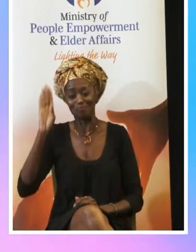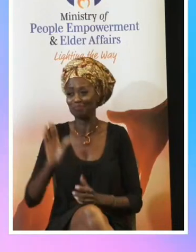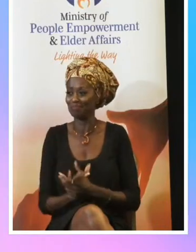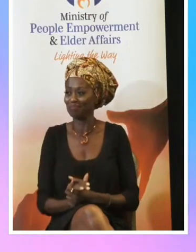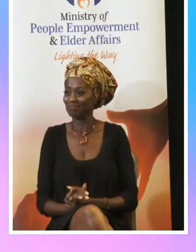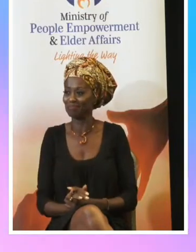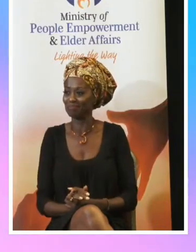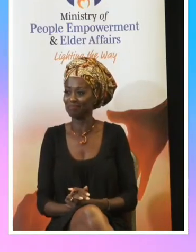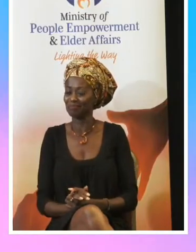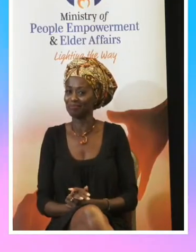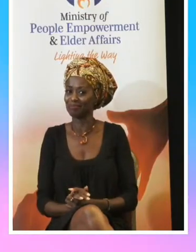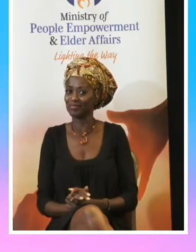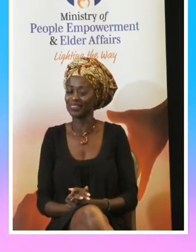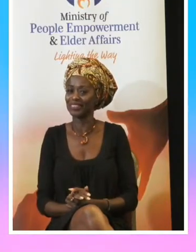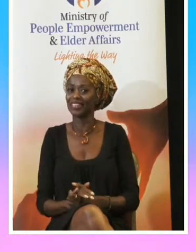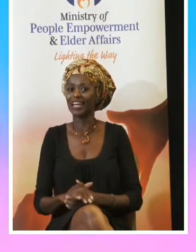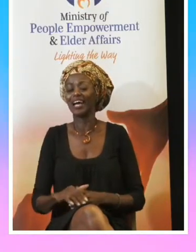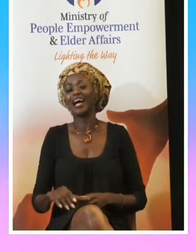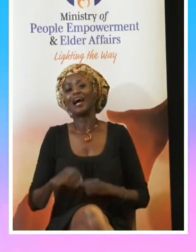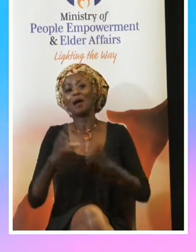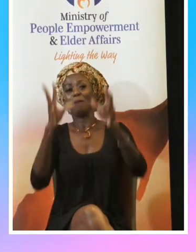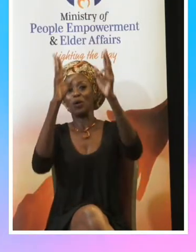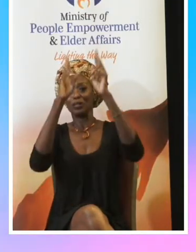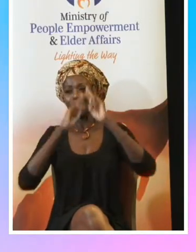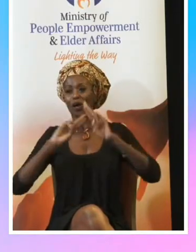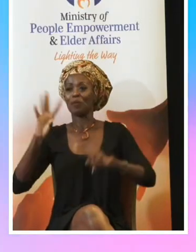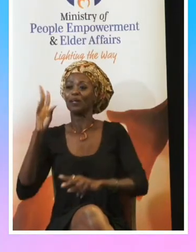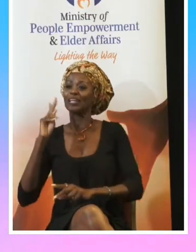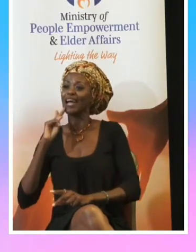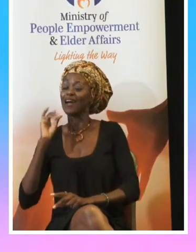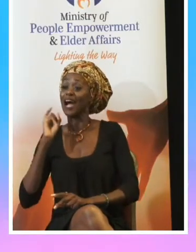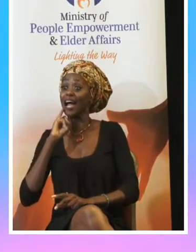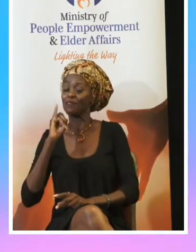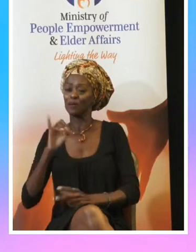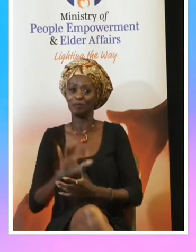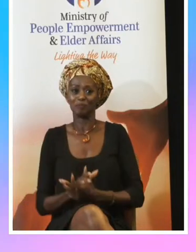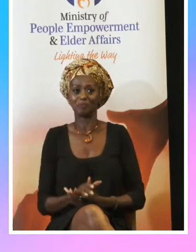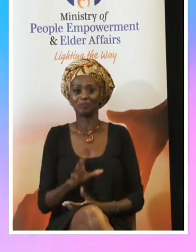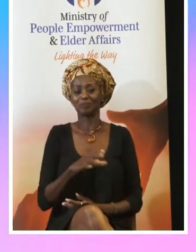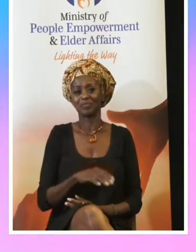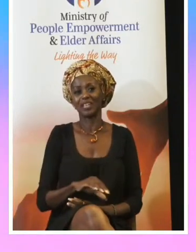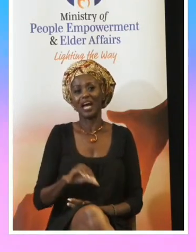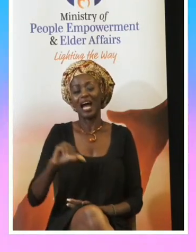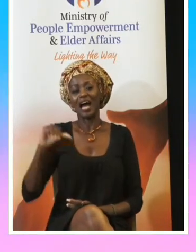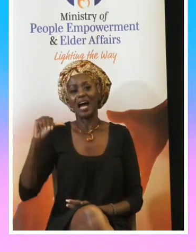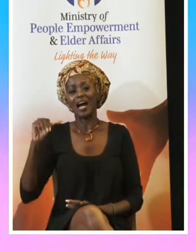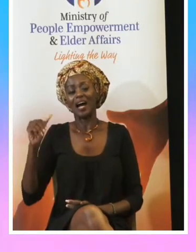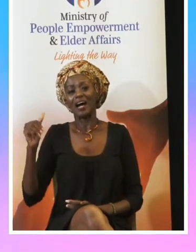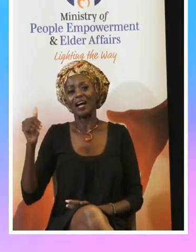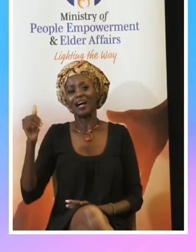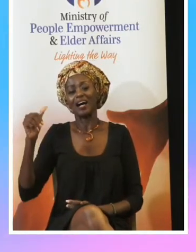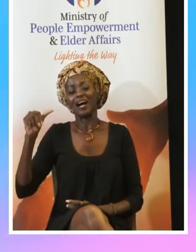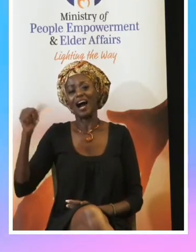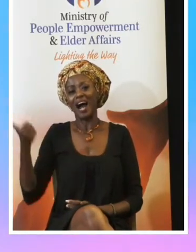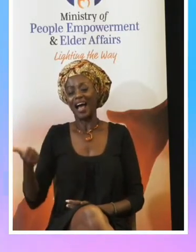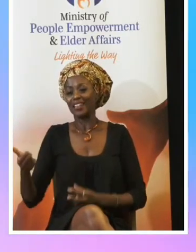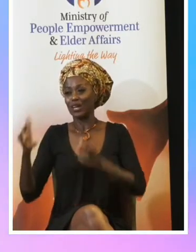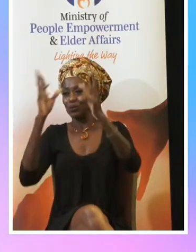To Most Honorable Kerri-Ann Eiffel, other respected brothers and sisters.